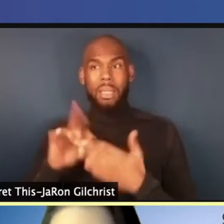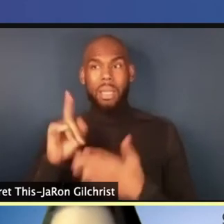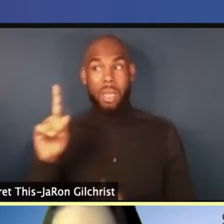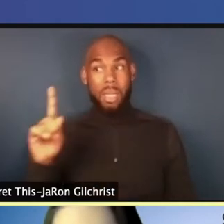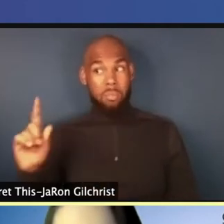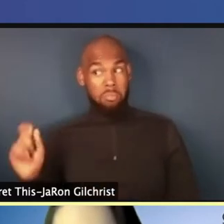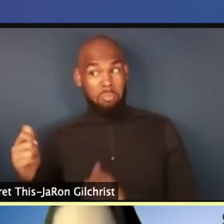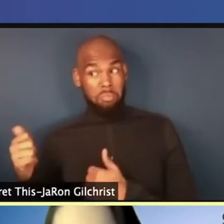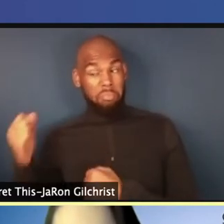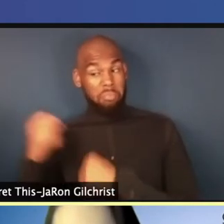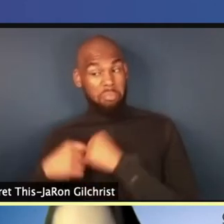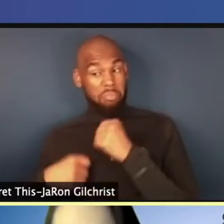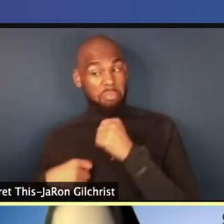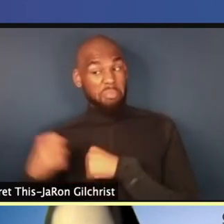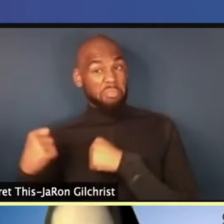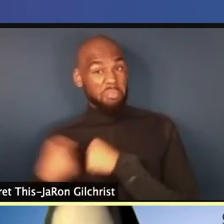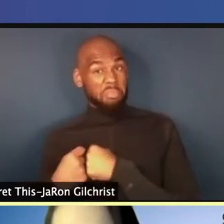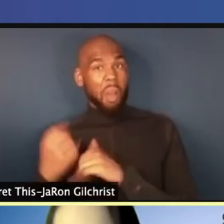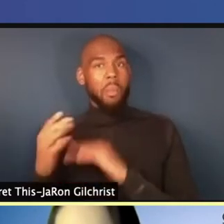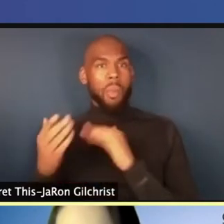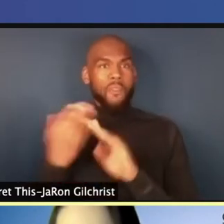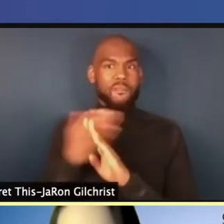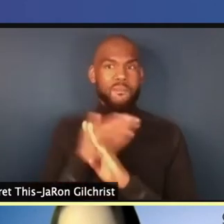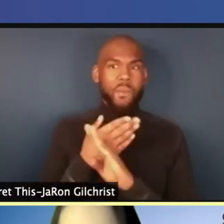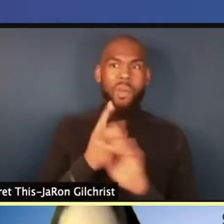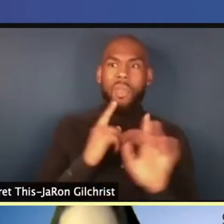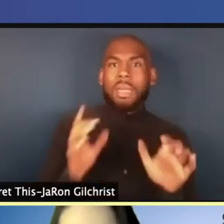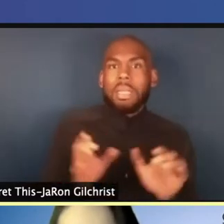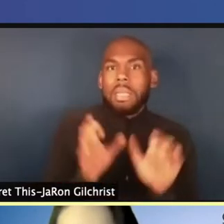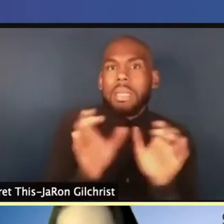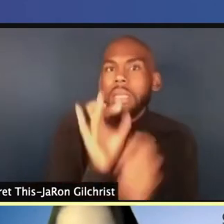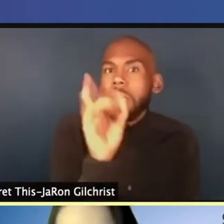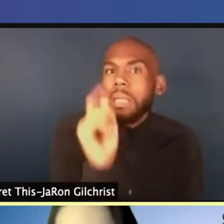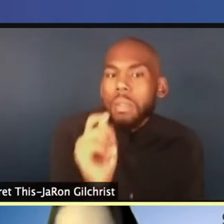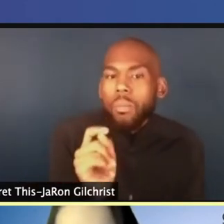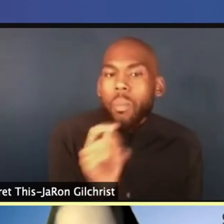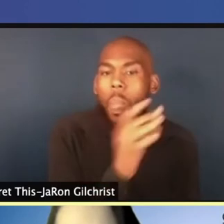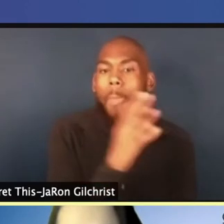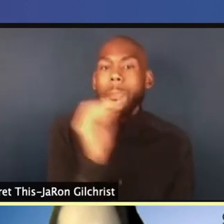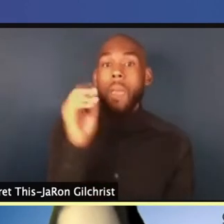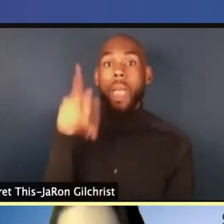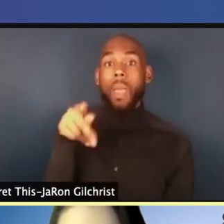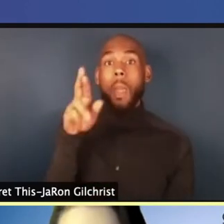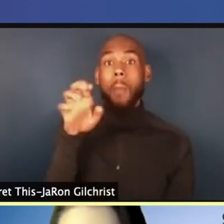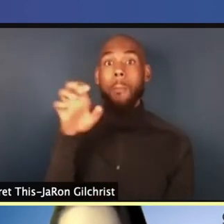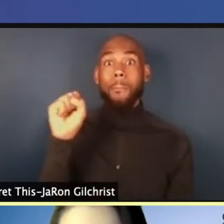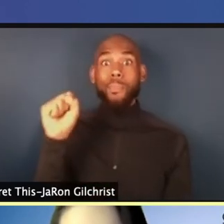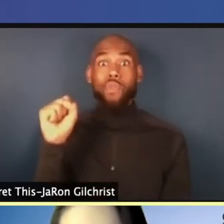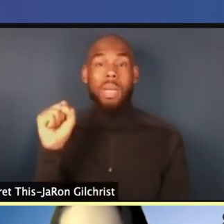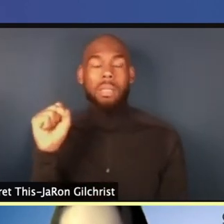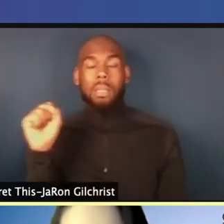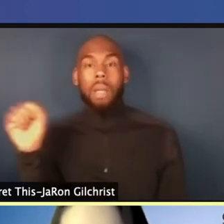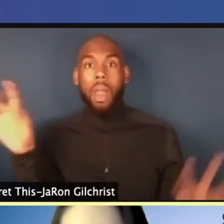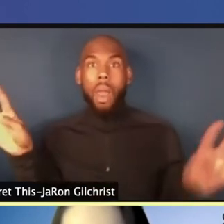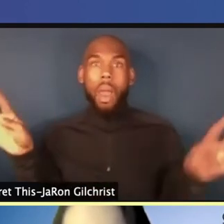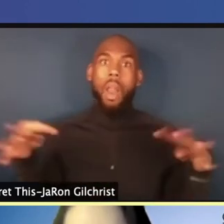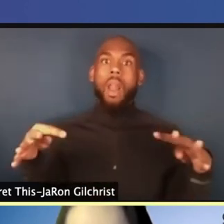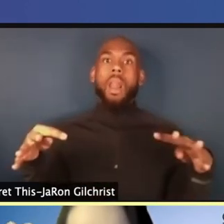did it. And the press about that moment created a decision dilemma